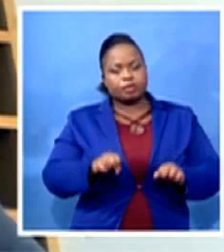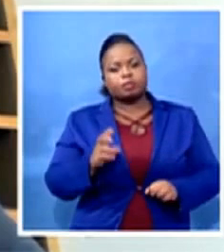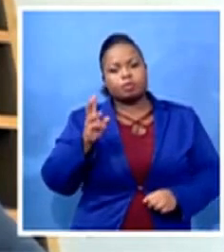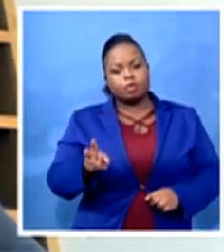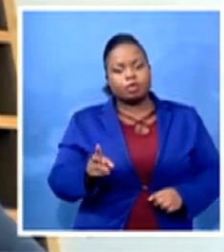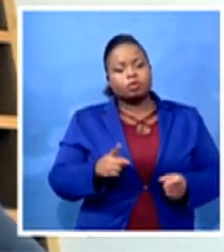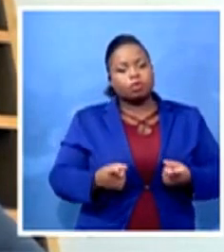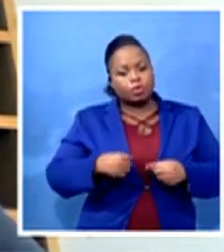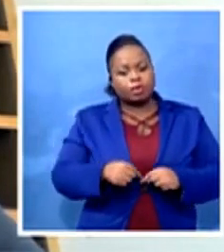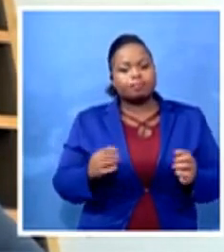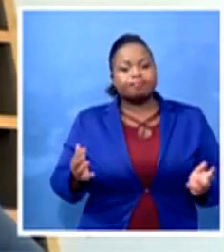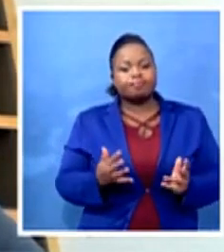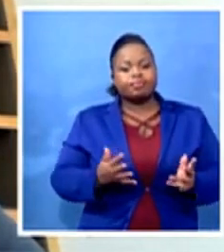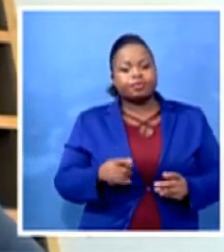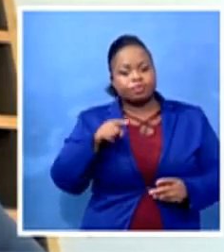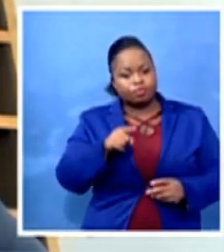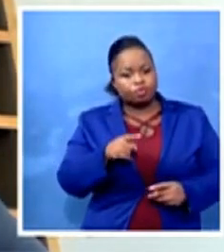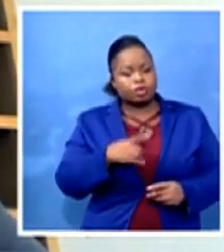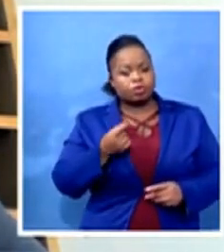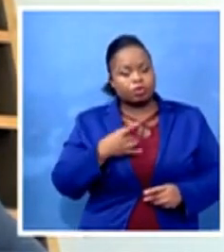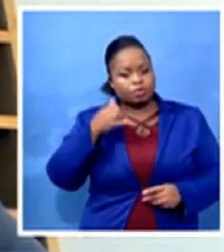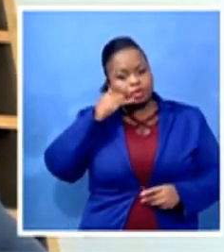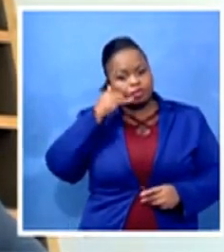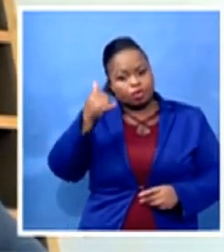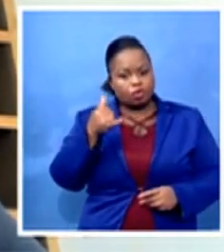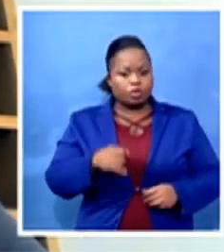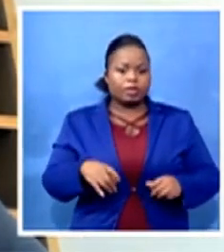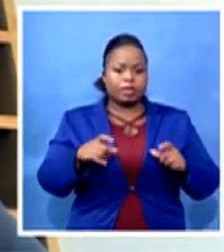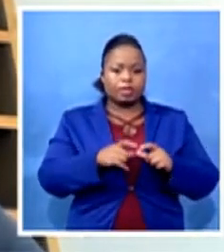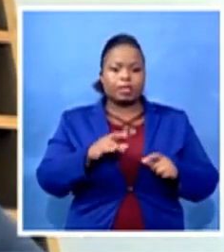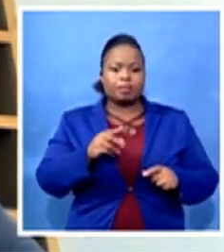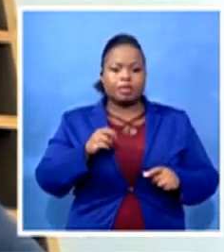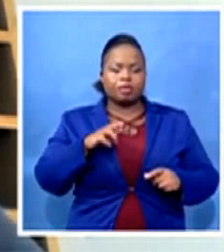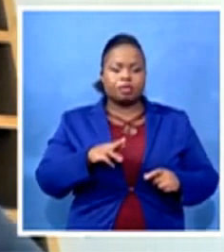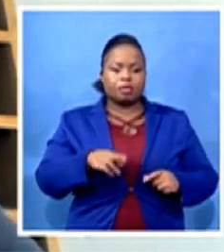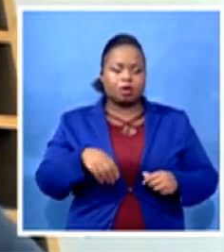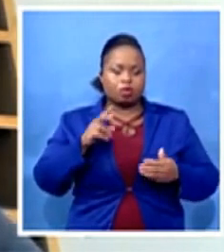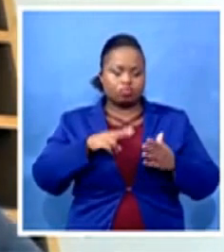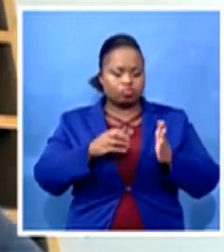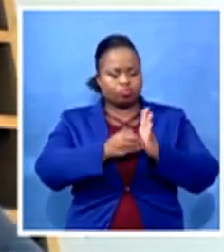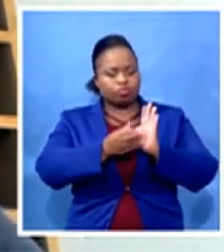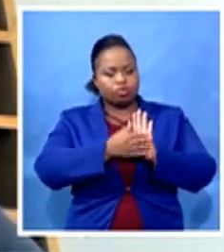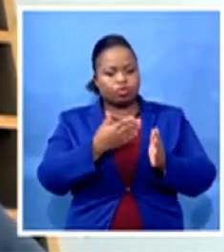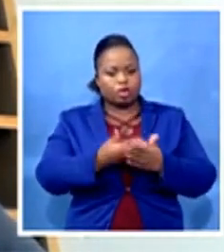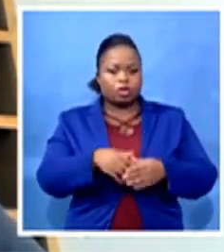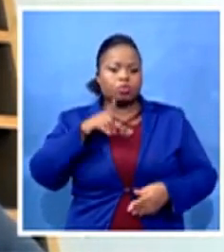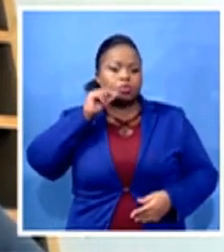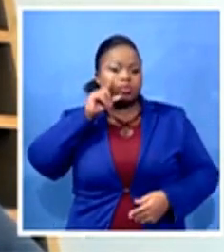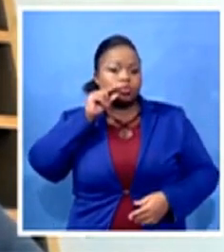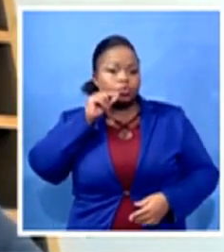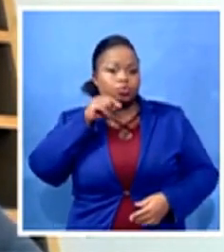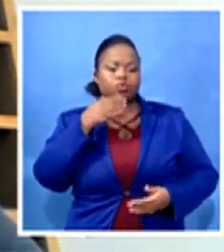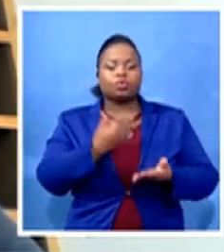in, send their meter readings. They can send it on Twitter. They can send it on email,